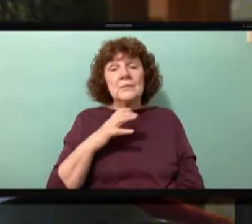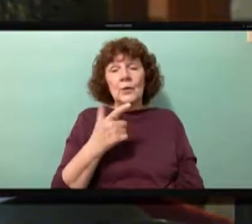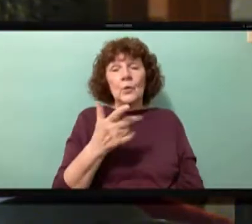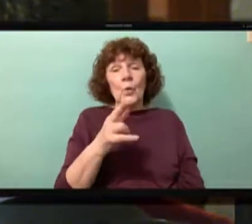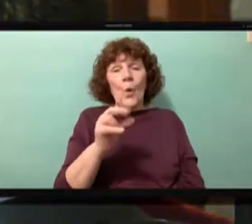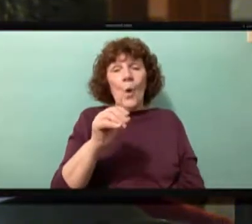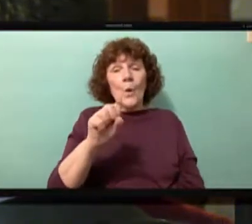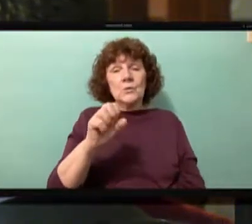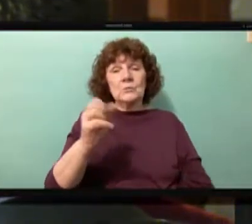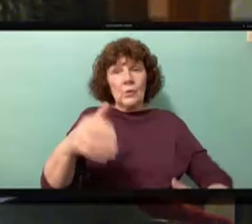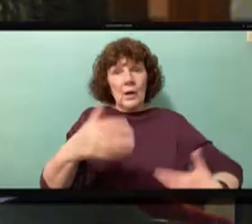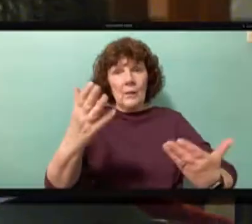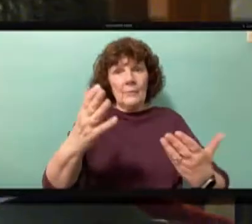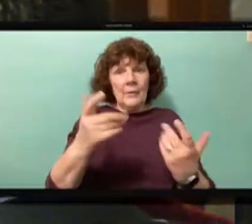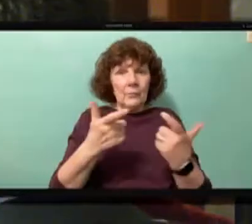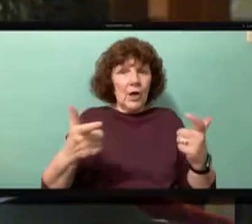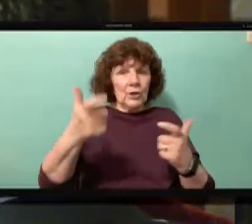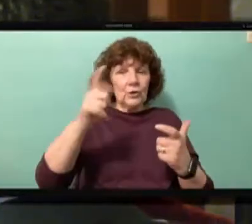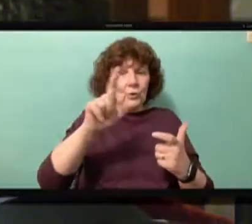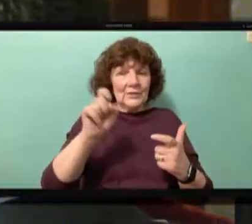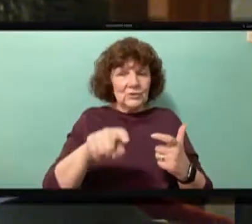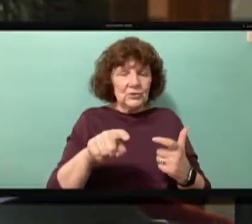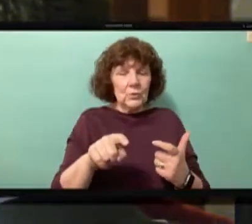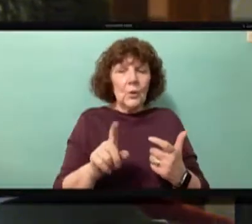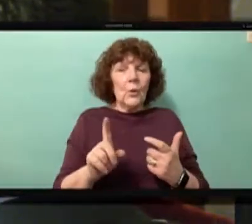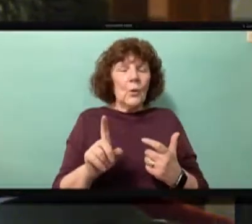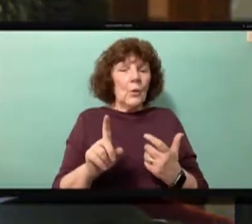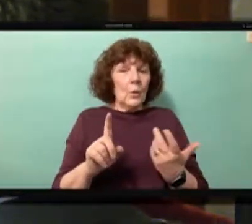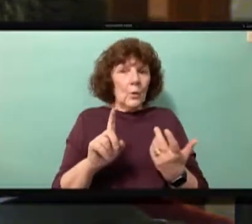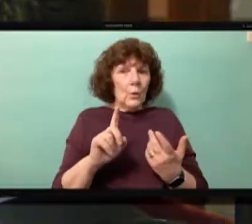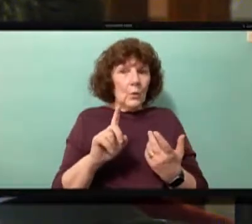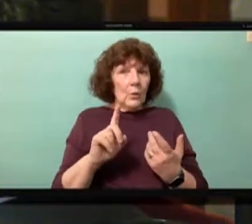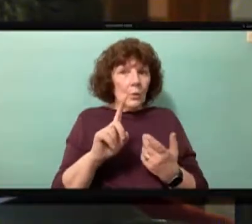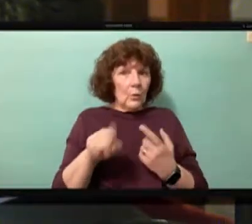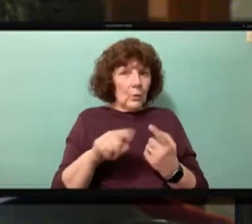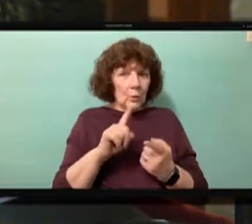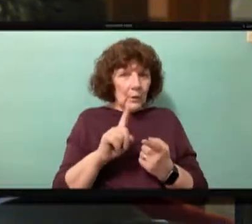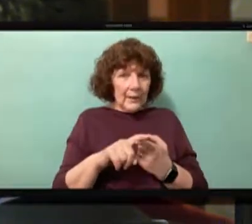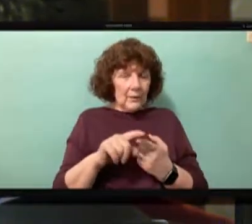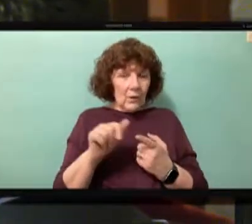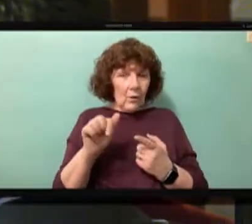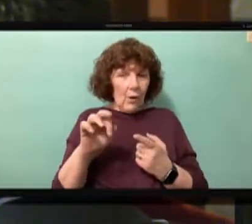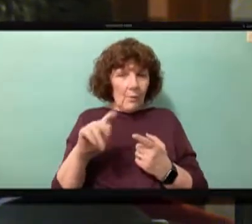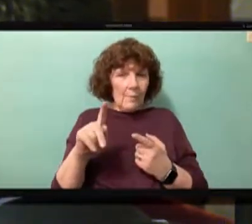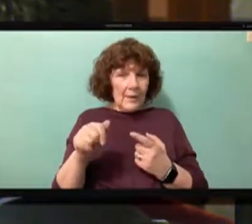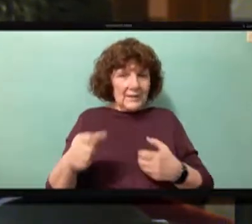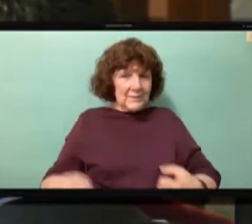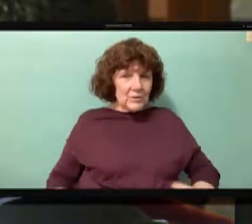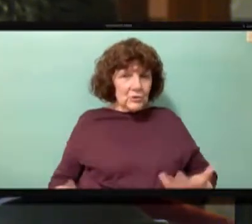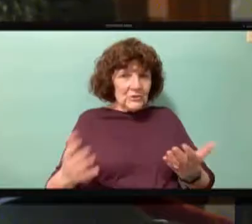instances ARPA expenditures are exempt from our procurement process.